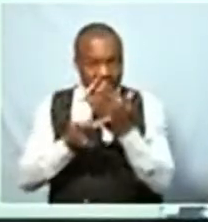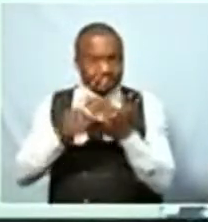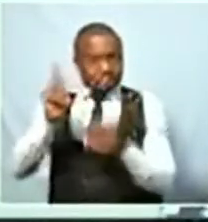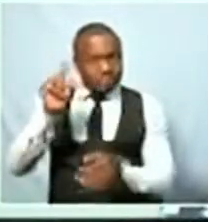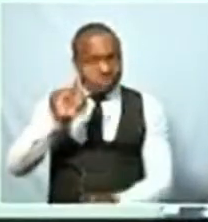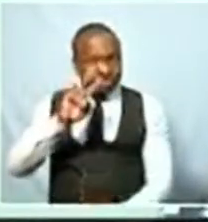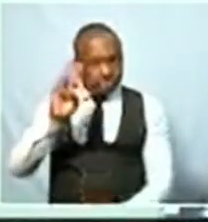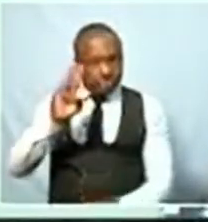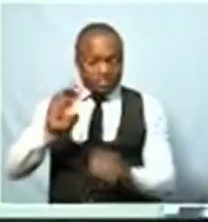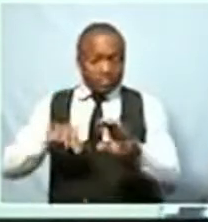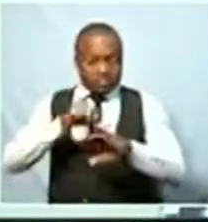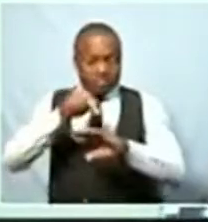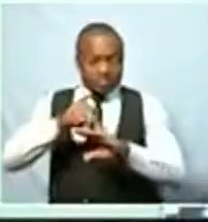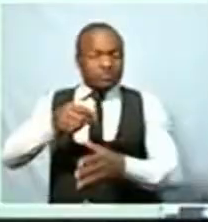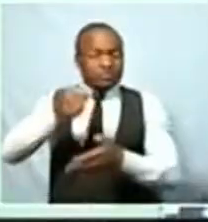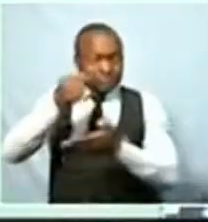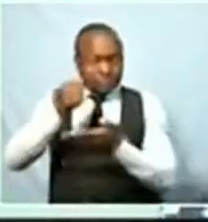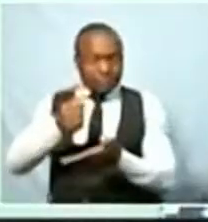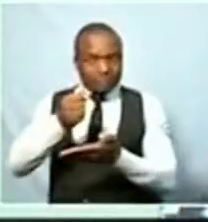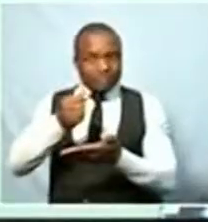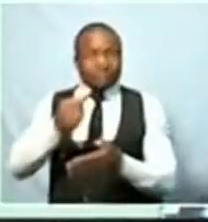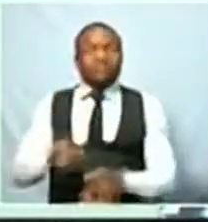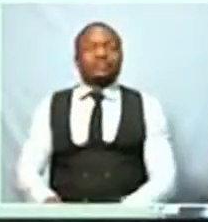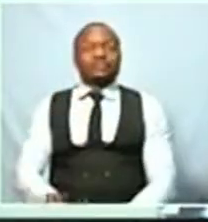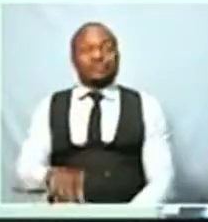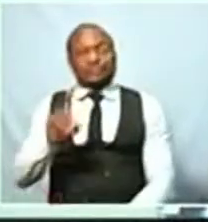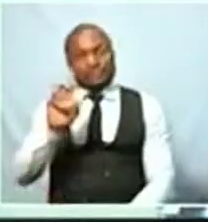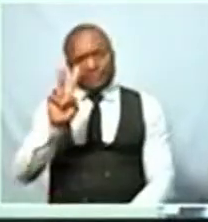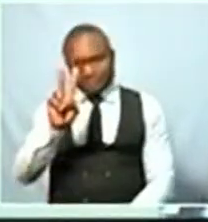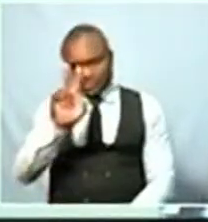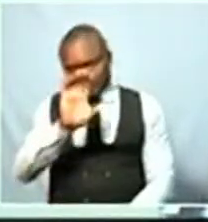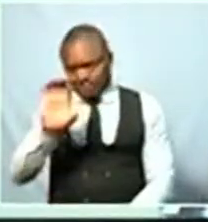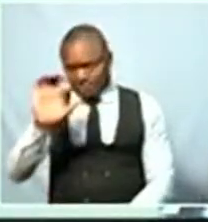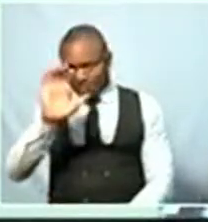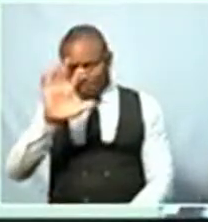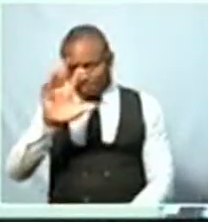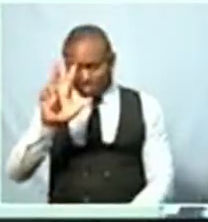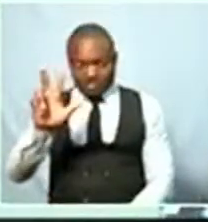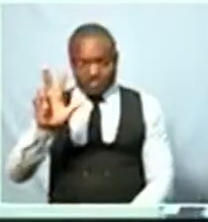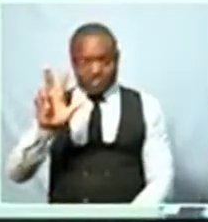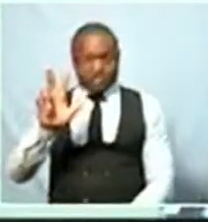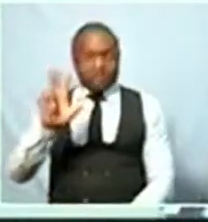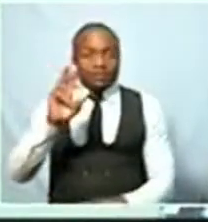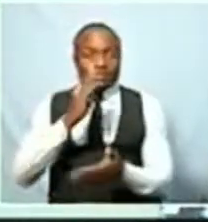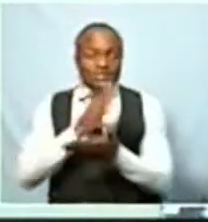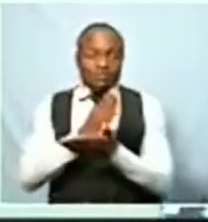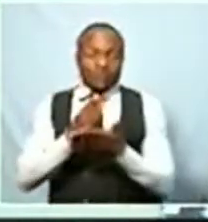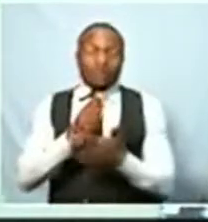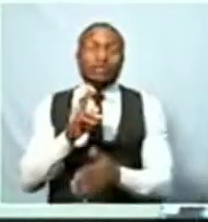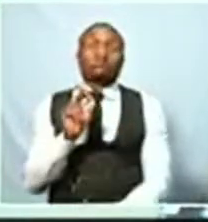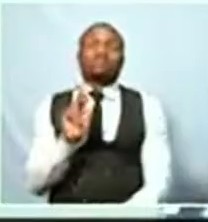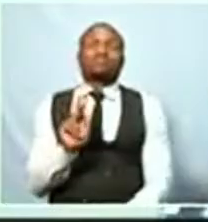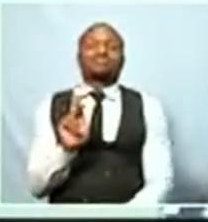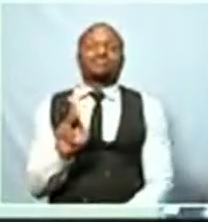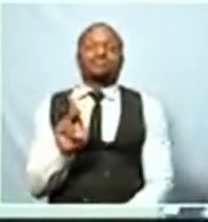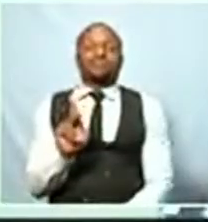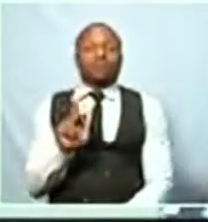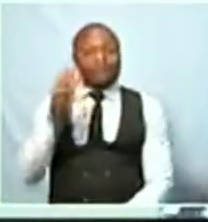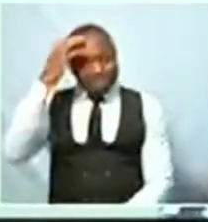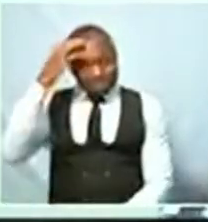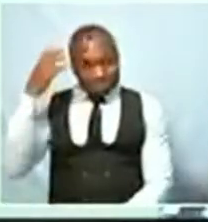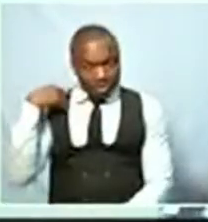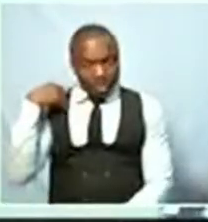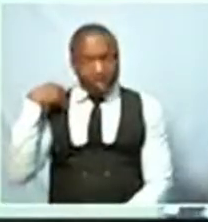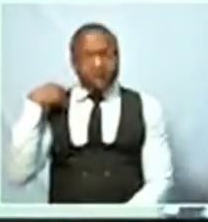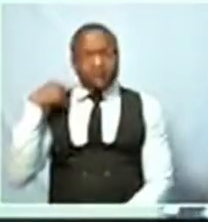2026 national budget amount to 253 billion kwacha, while the Office of the